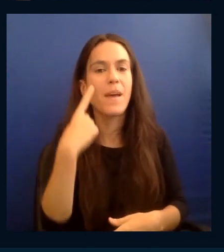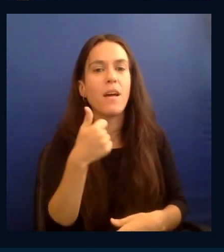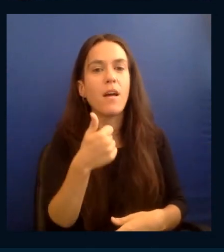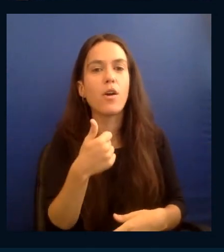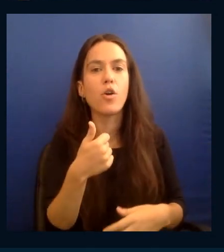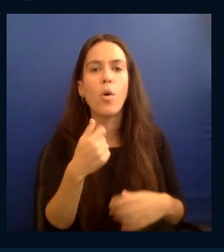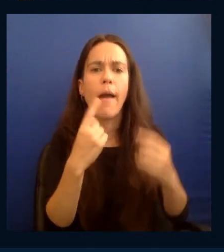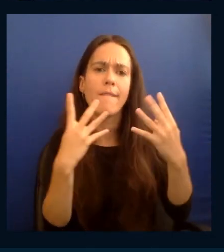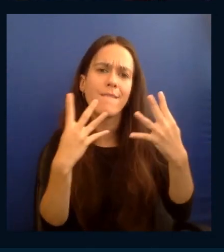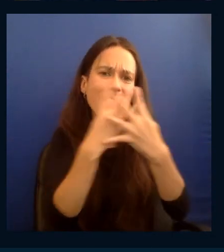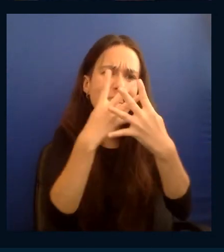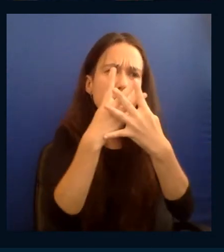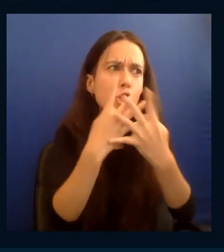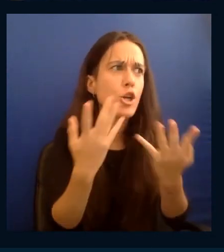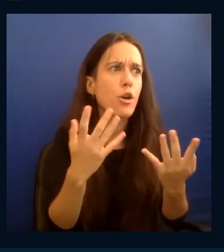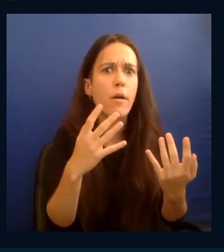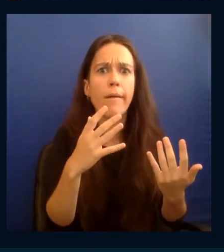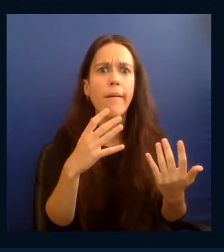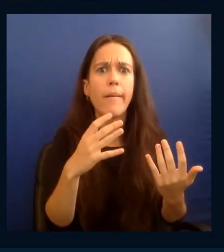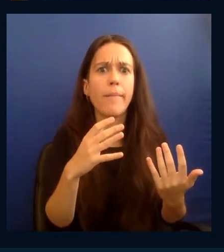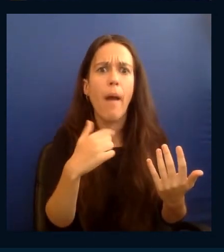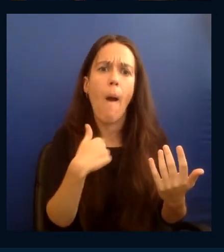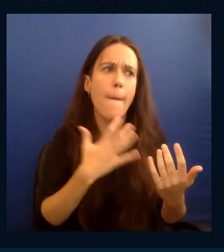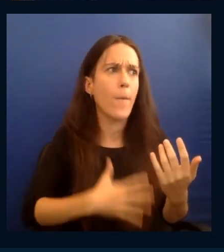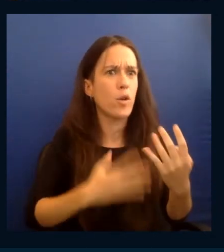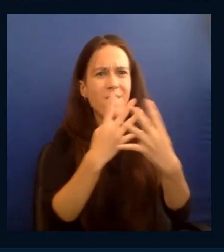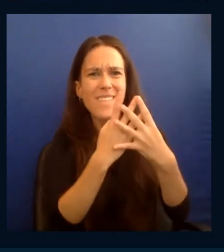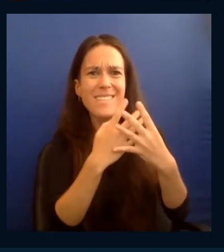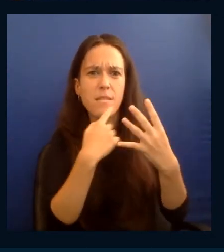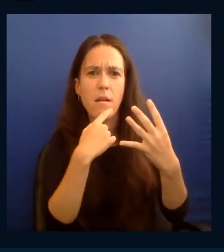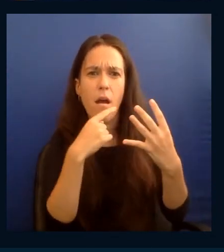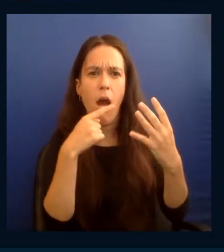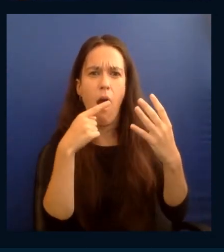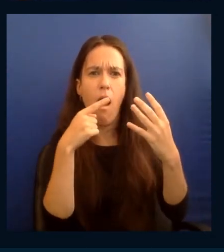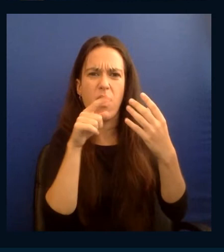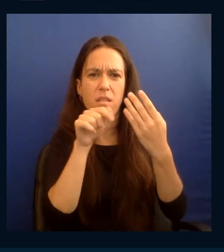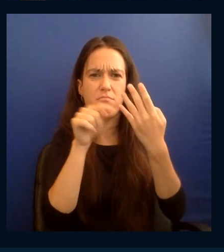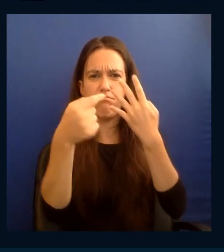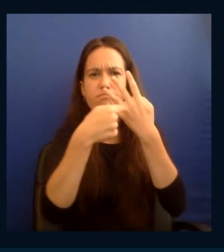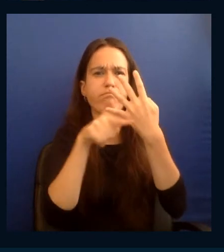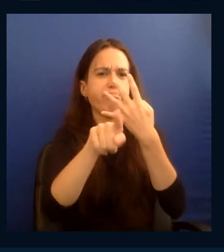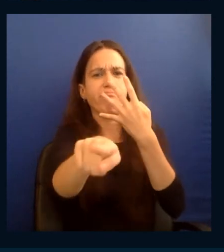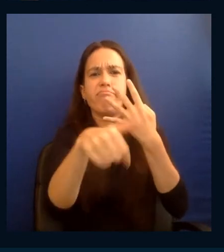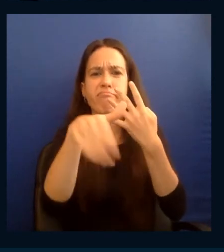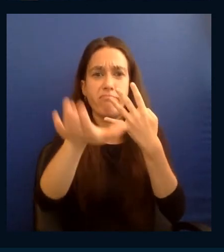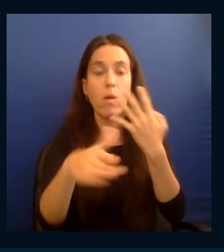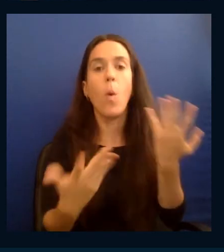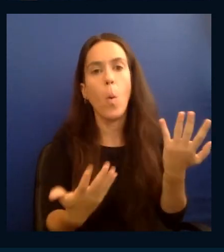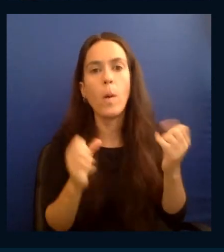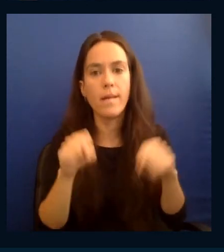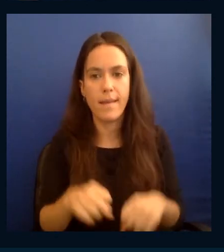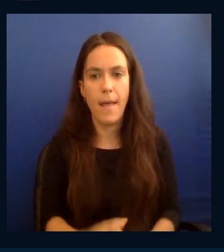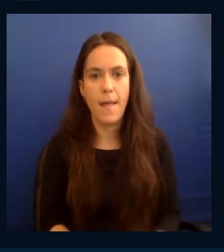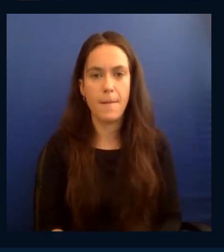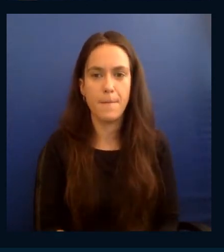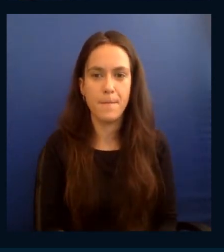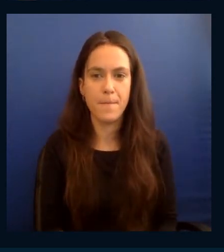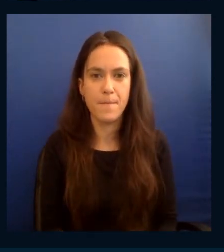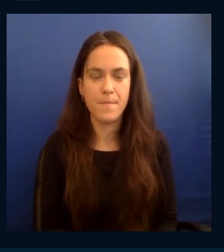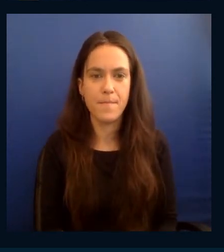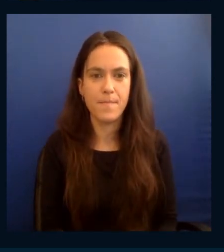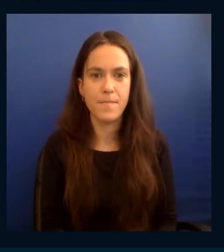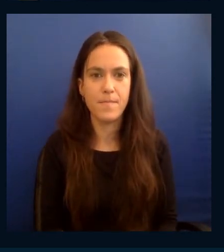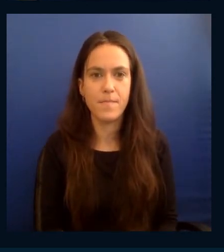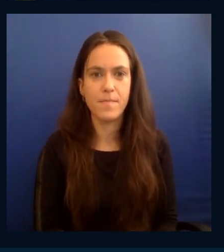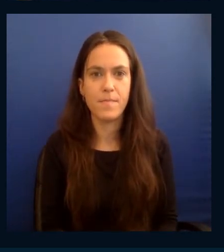kind of branch filter, or so that I'm not always deploying to that main branch. But for now, we're going to deploy to the main branch. So I'm going to save